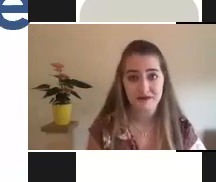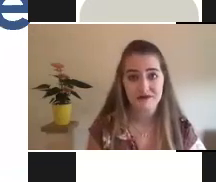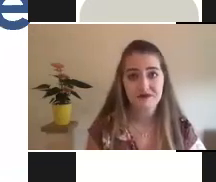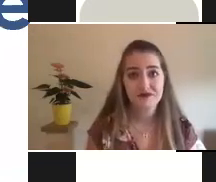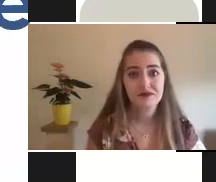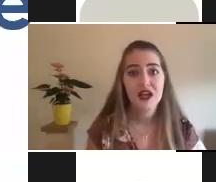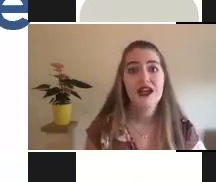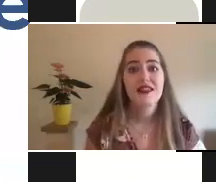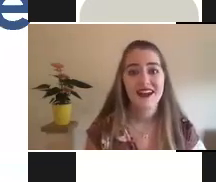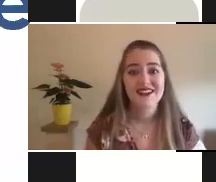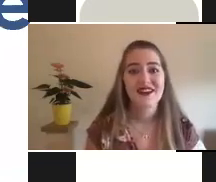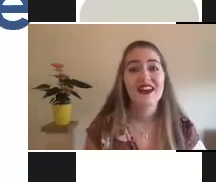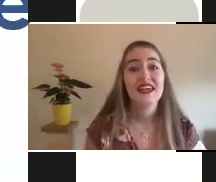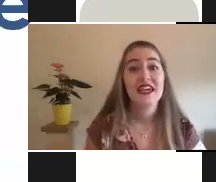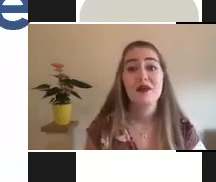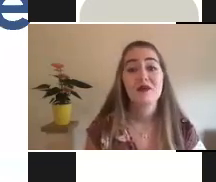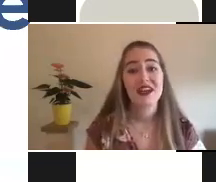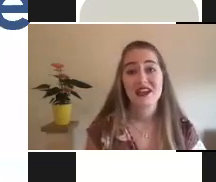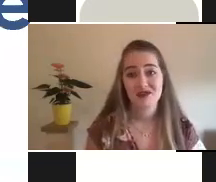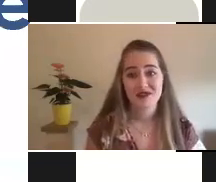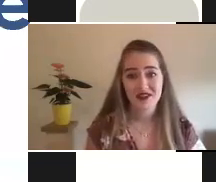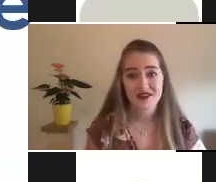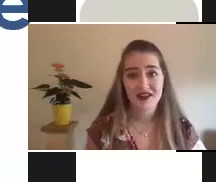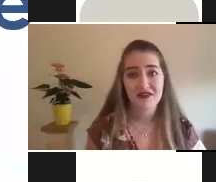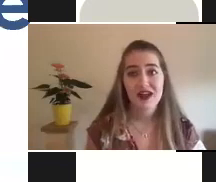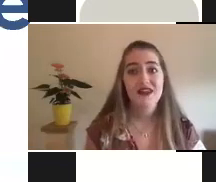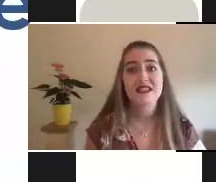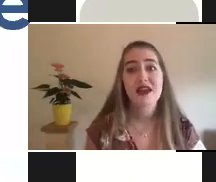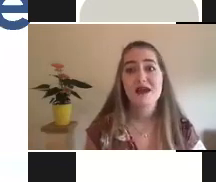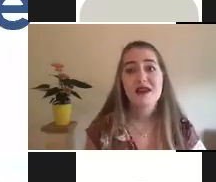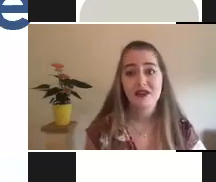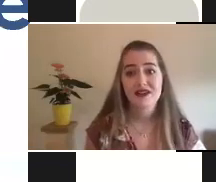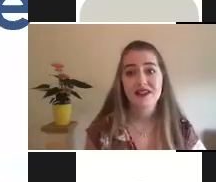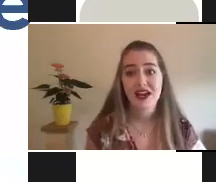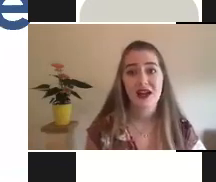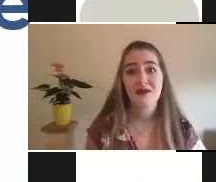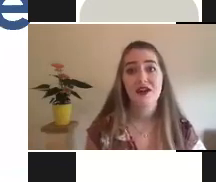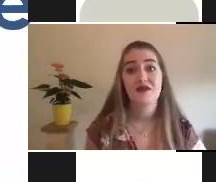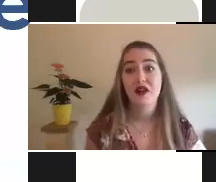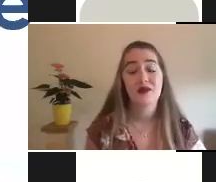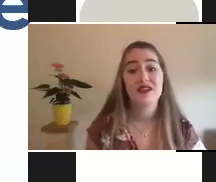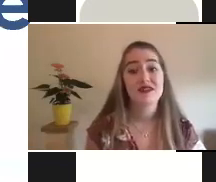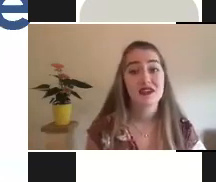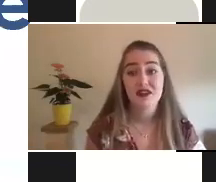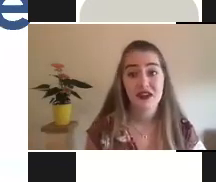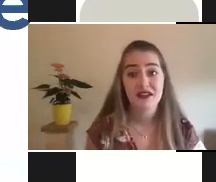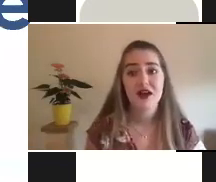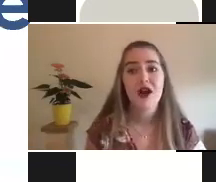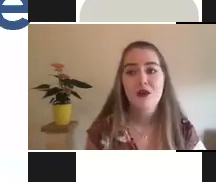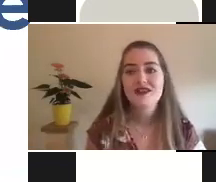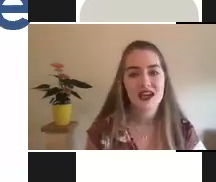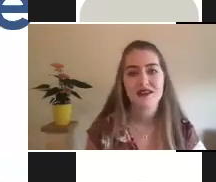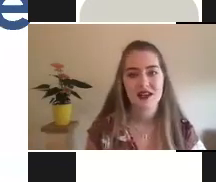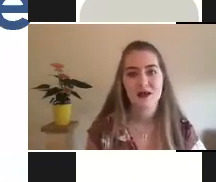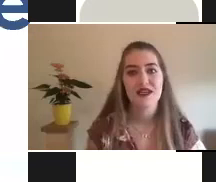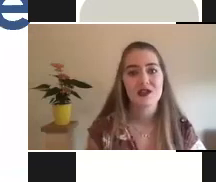connection. Next, keep reintroducing yourself. This may be the first time followers have seen your face.